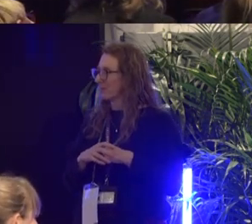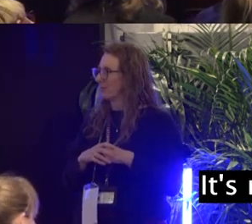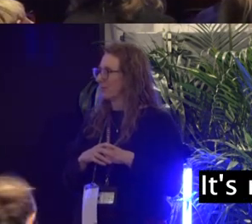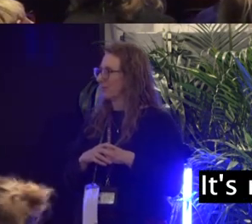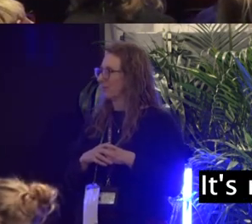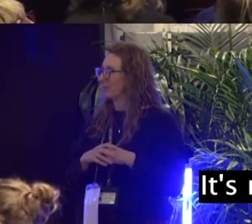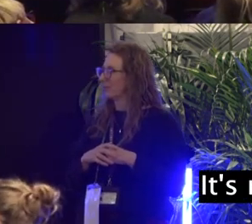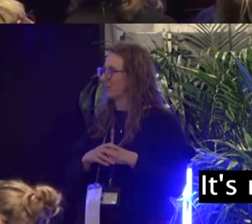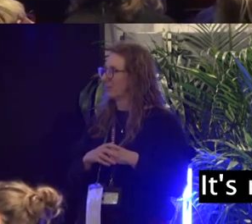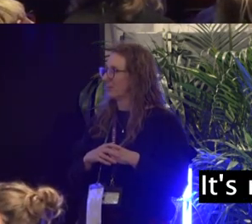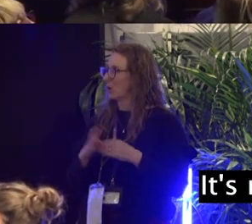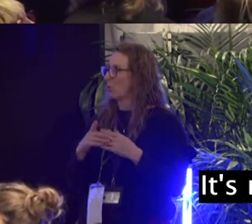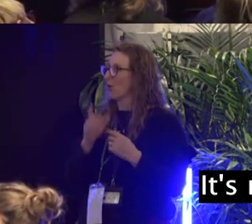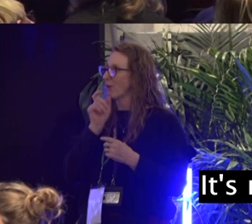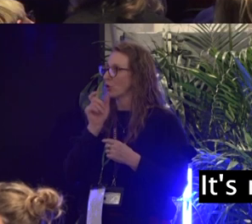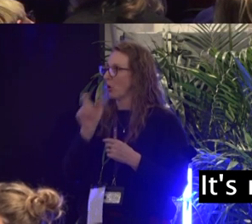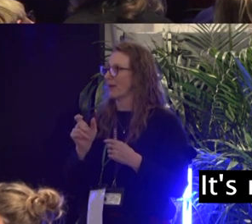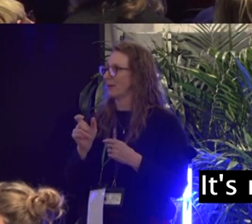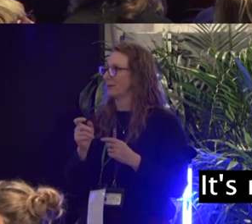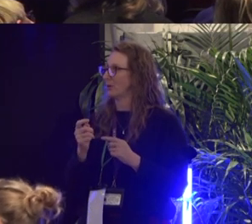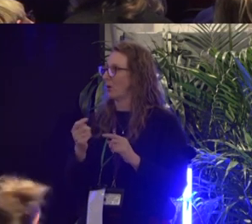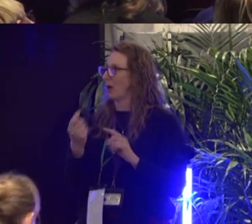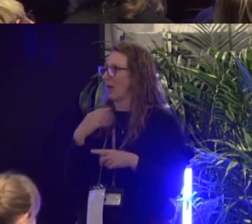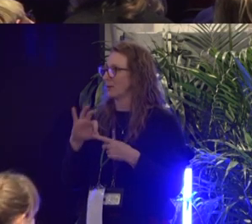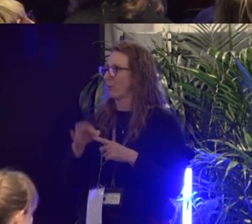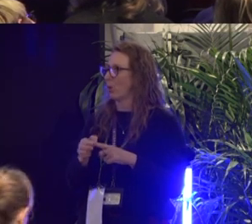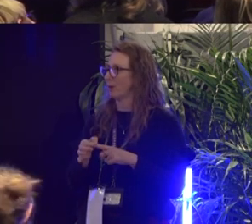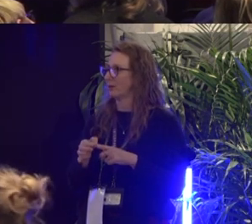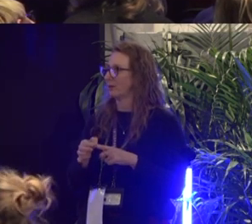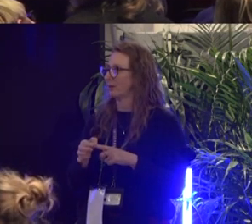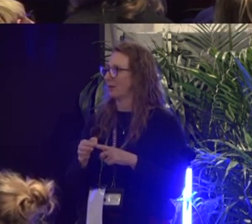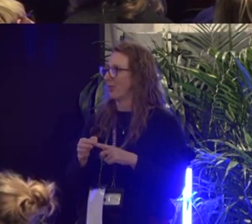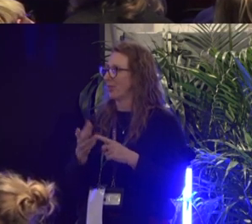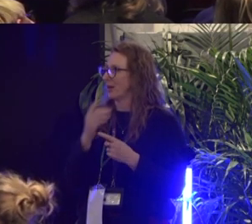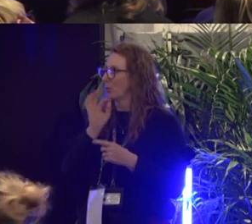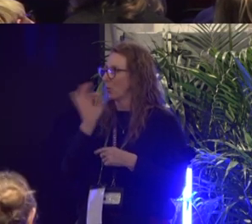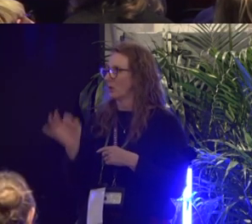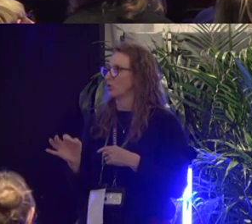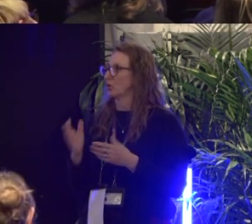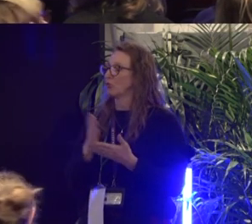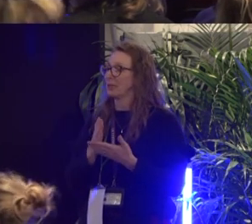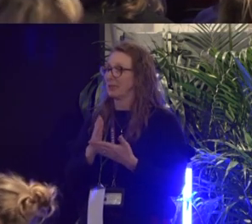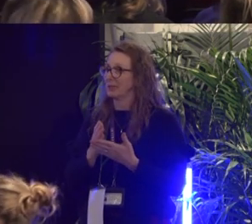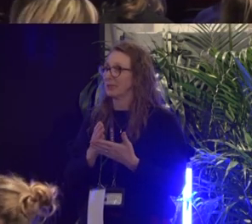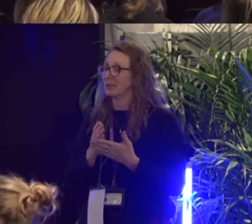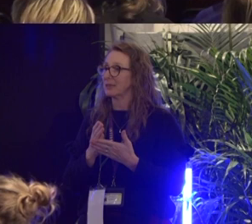Yes, it's more of a comment on your last point than a question, really.